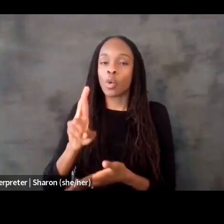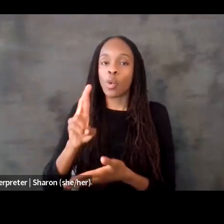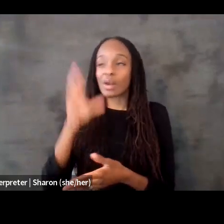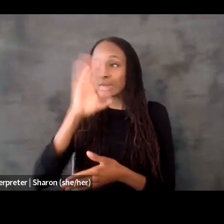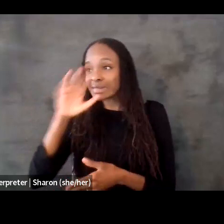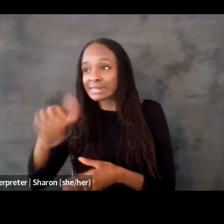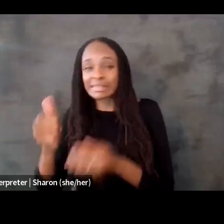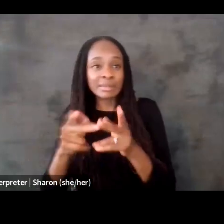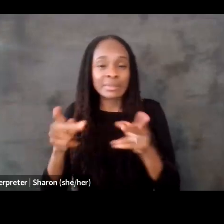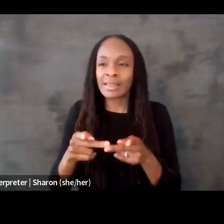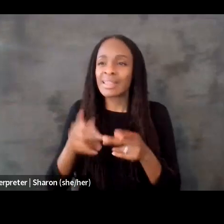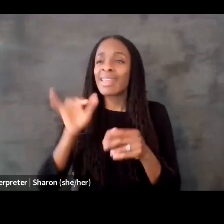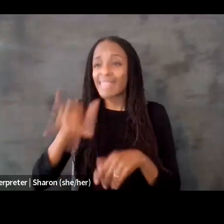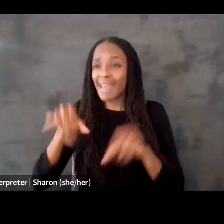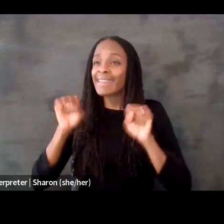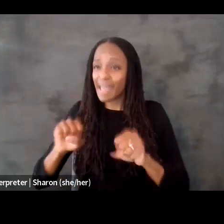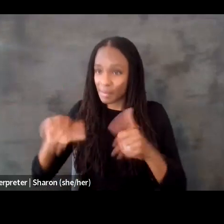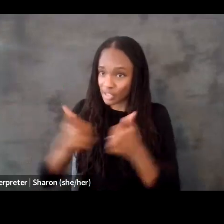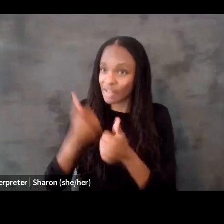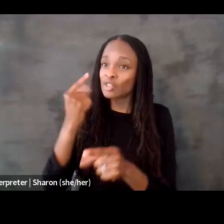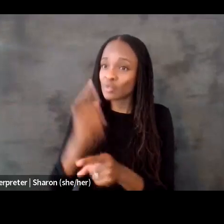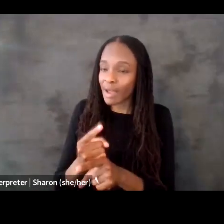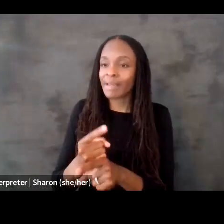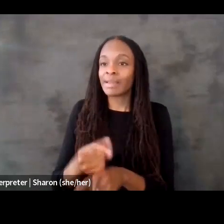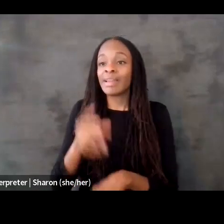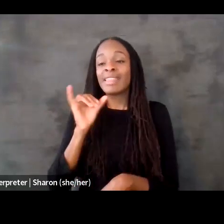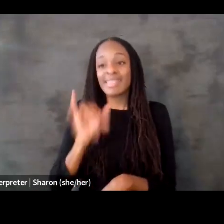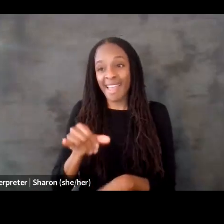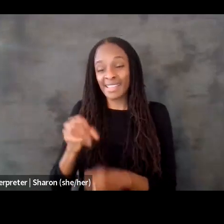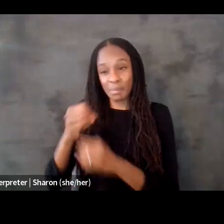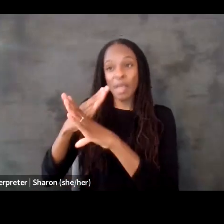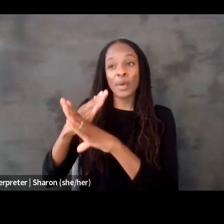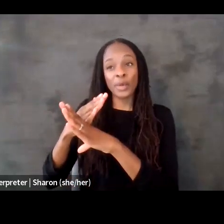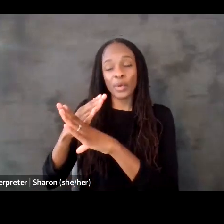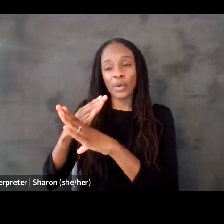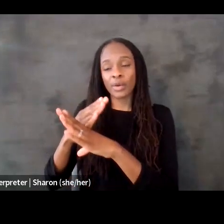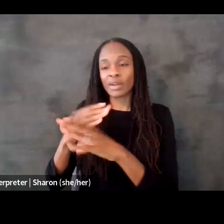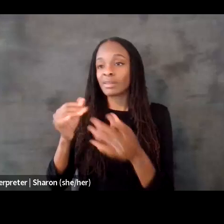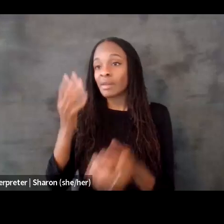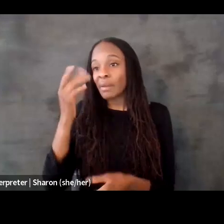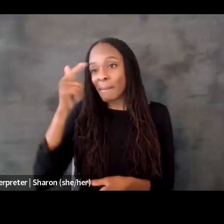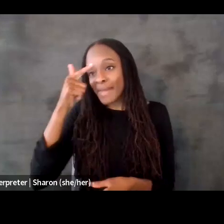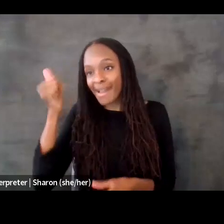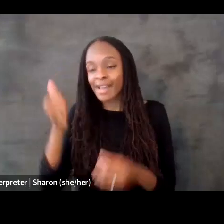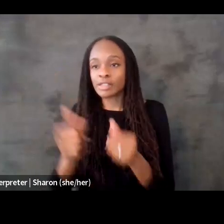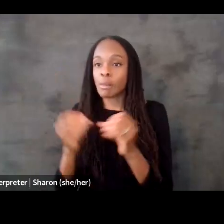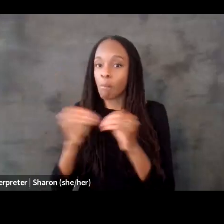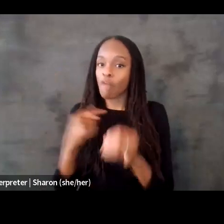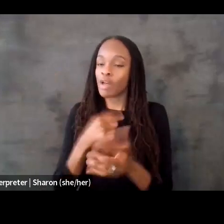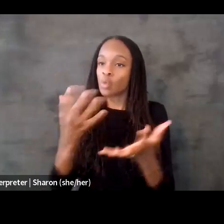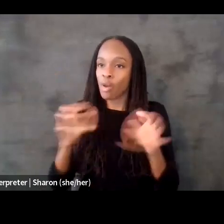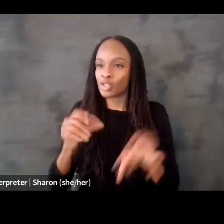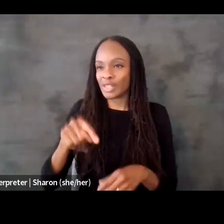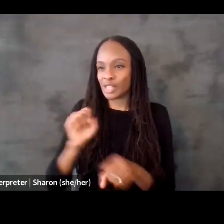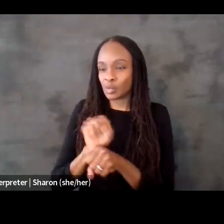and that can be challenging, right? And so that definitely is a barrier in that, you know, more of us want to do this work and should be doing this work, but